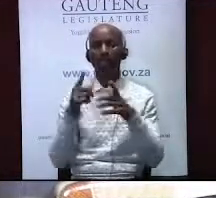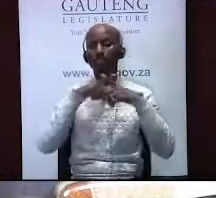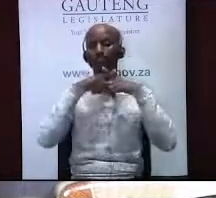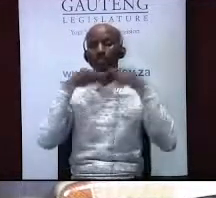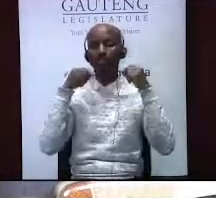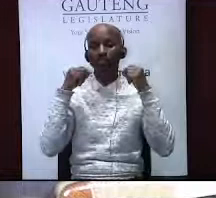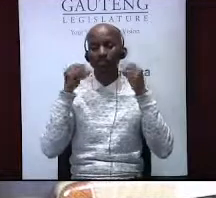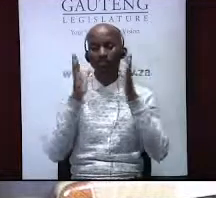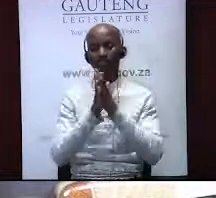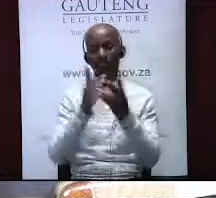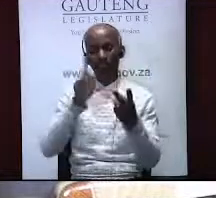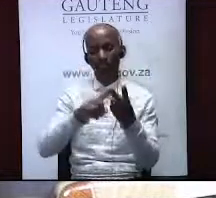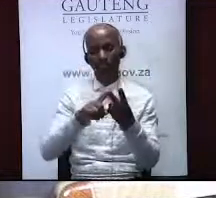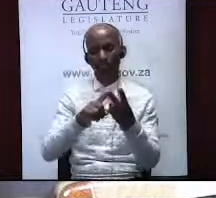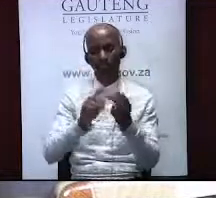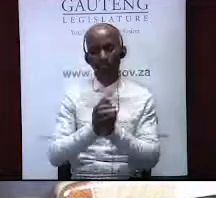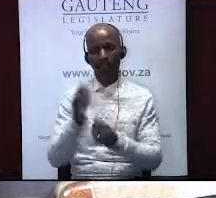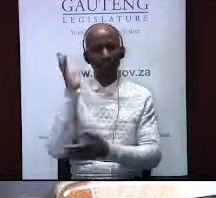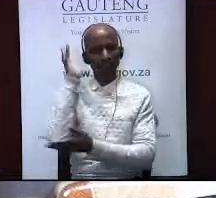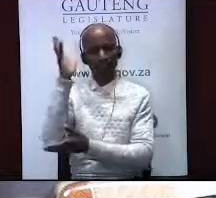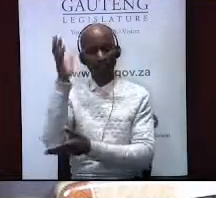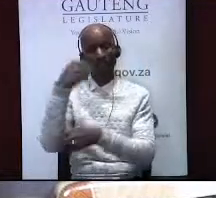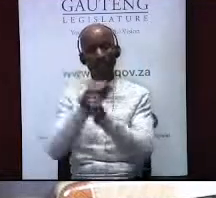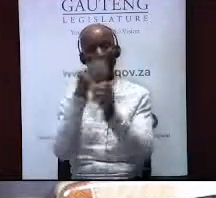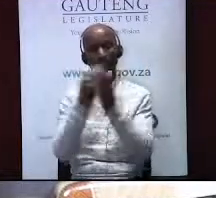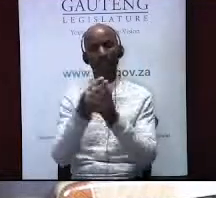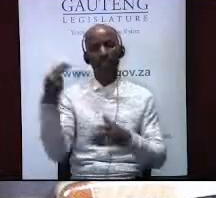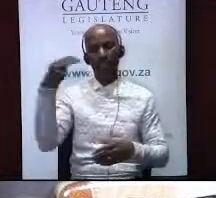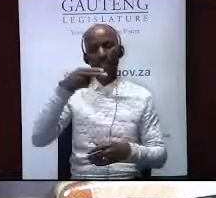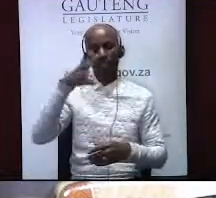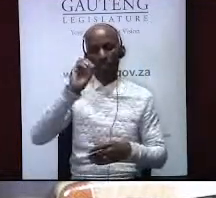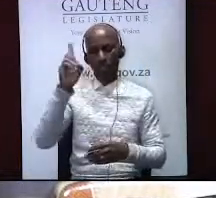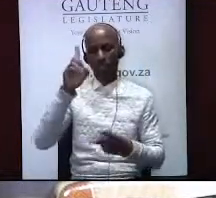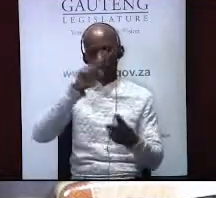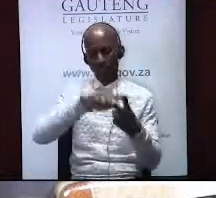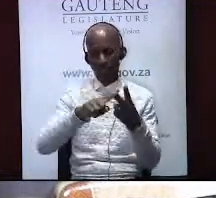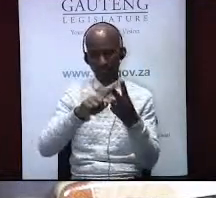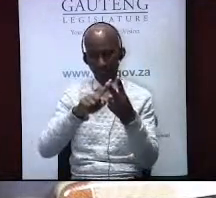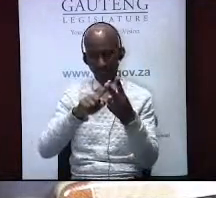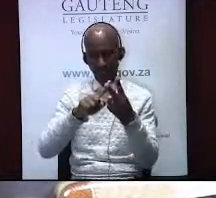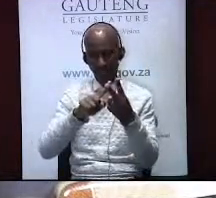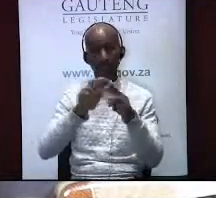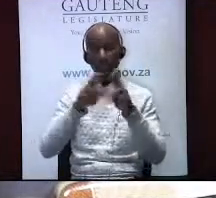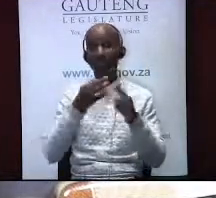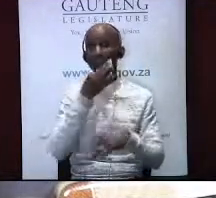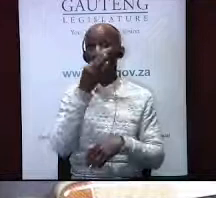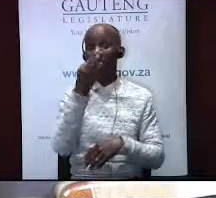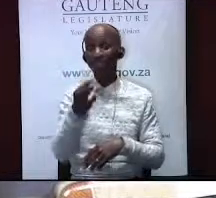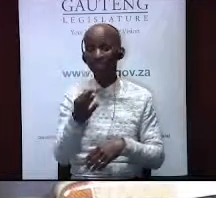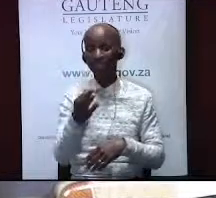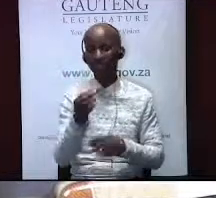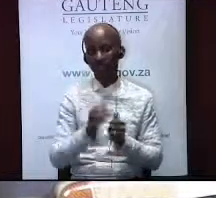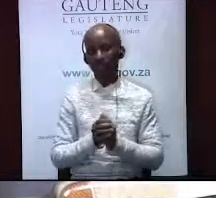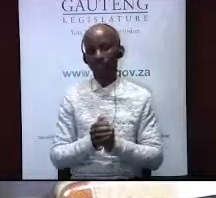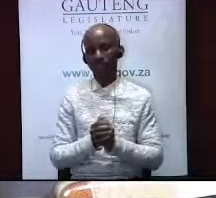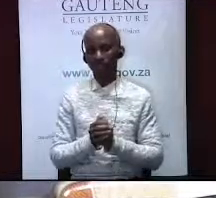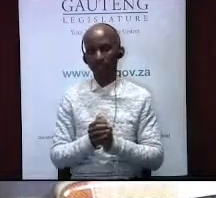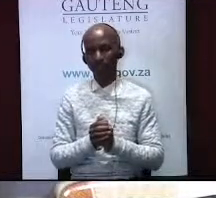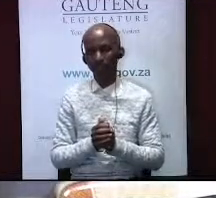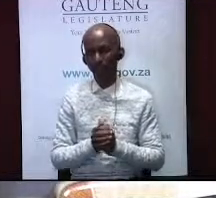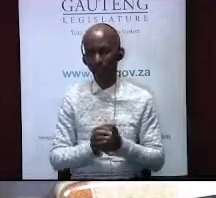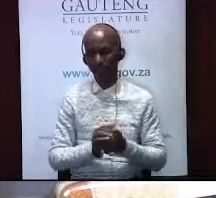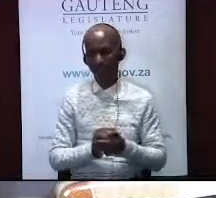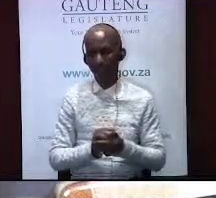Hobbs as well as the presentation made by the HOD. I'm not saying